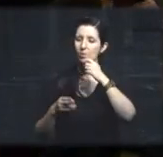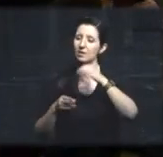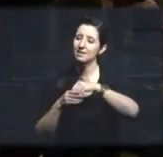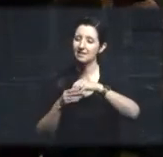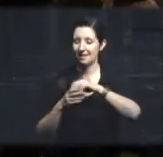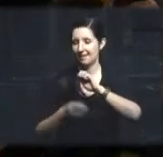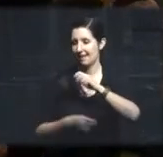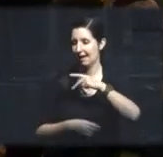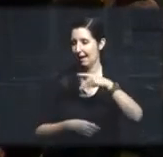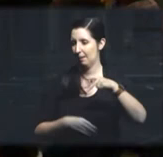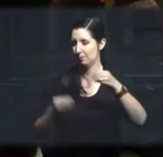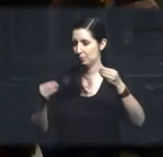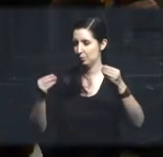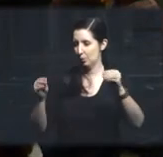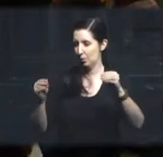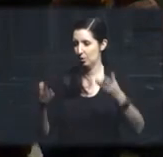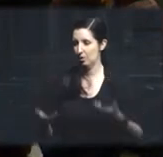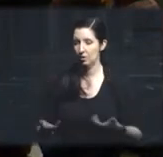So